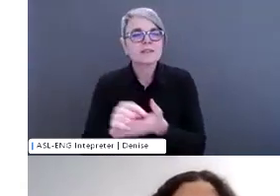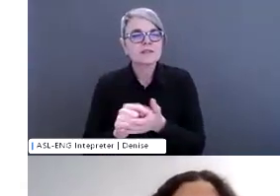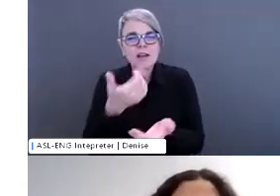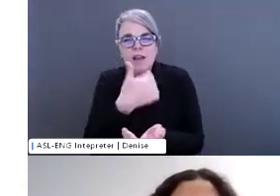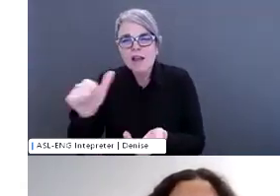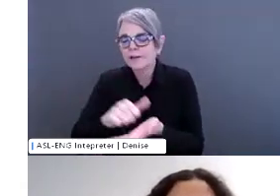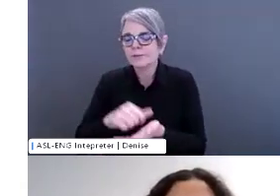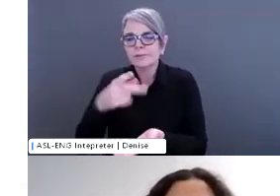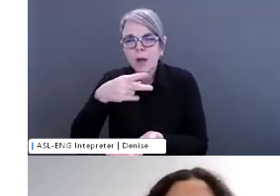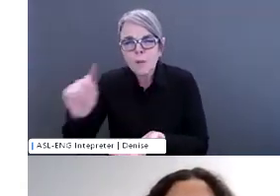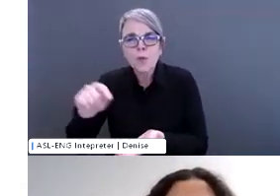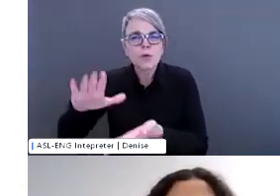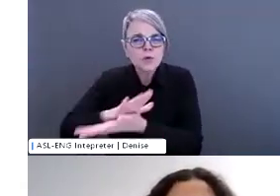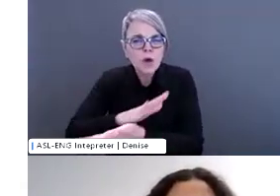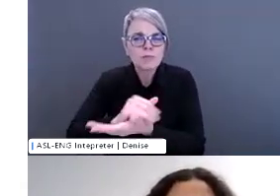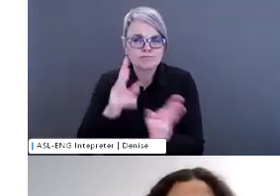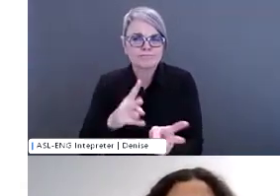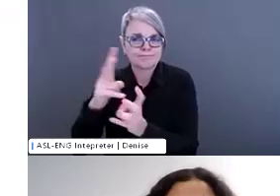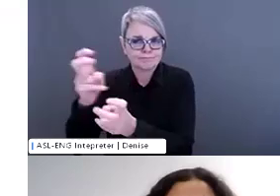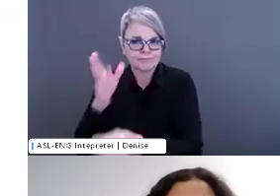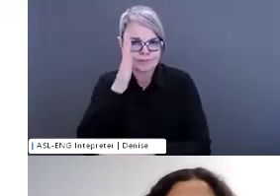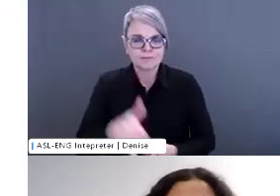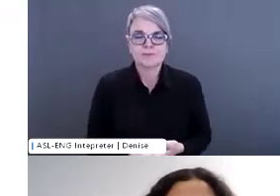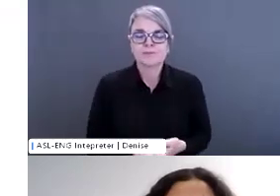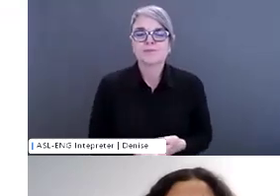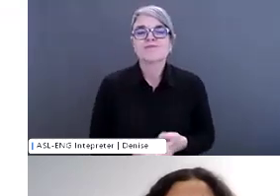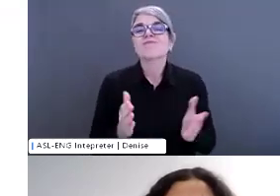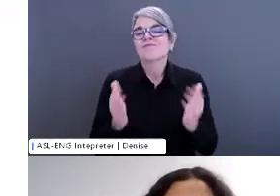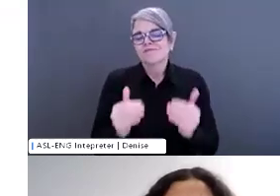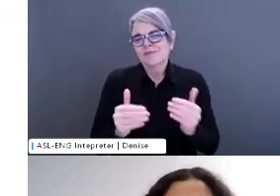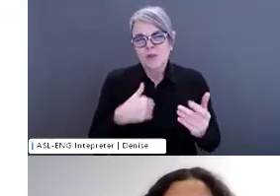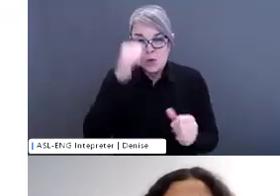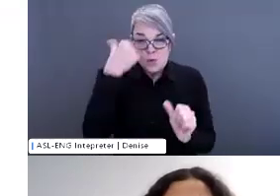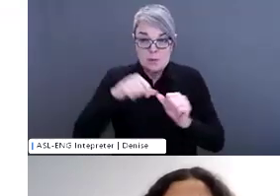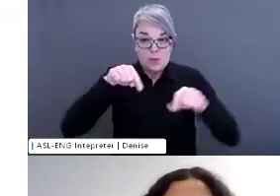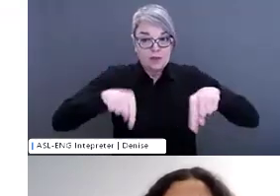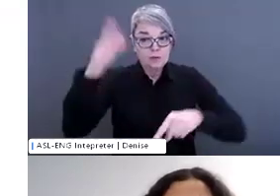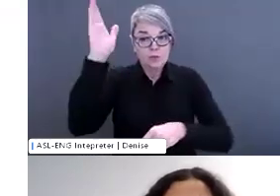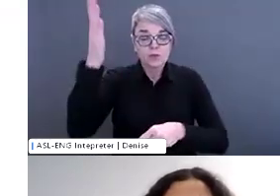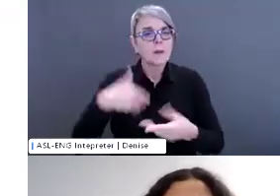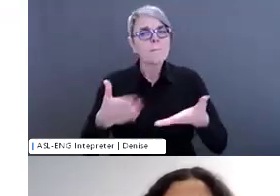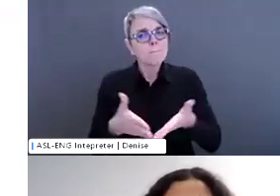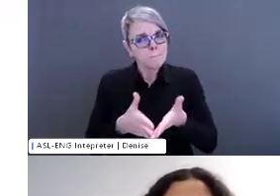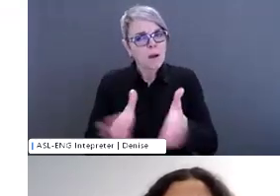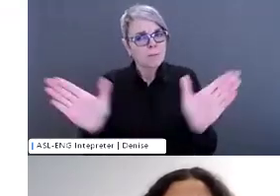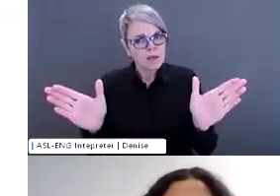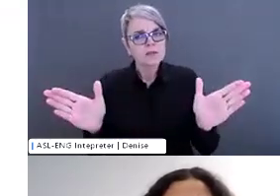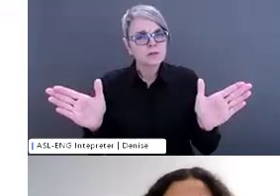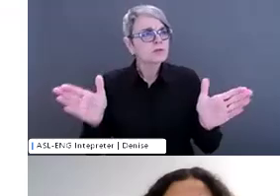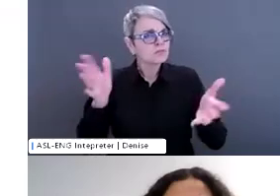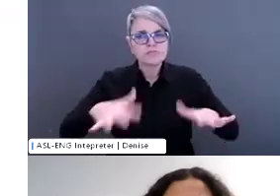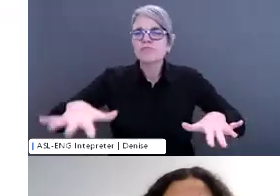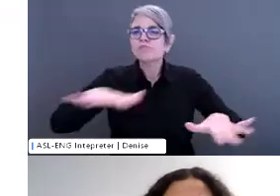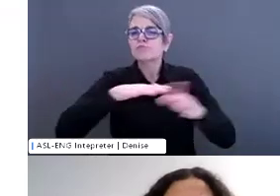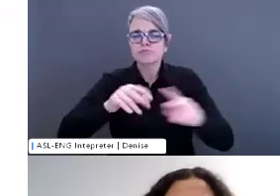Just as a reminder, this is a public forum when we do our presentations, so we do respect your privacy and confidentiality. If you have a